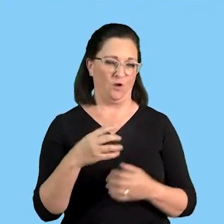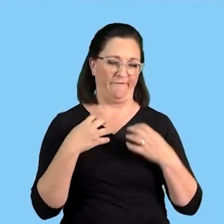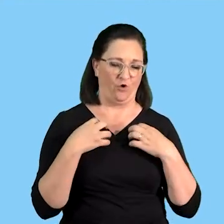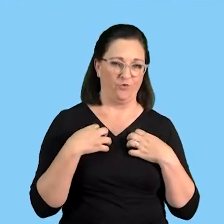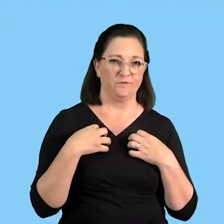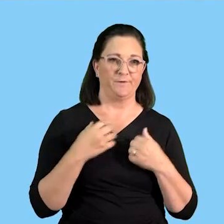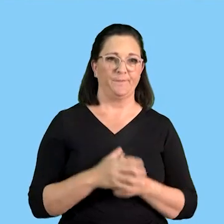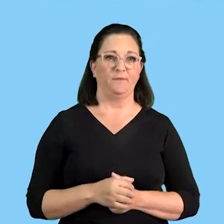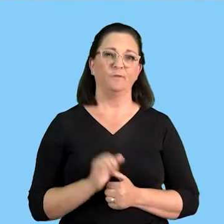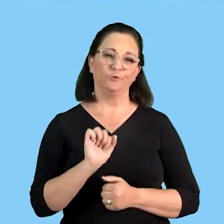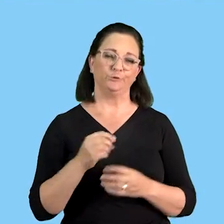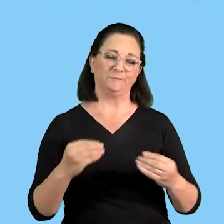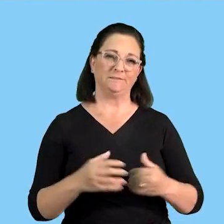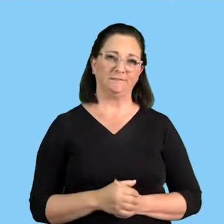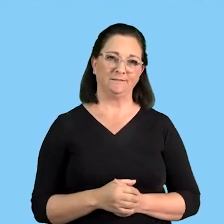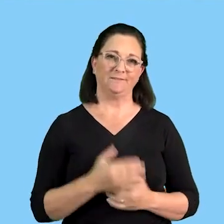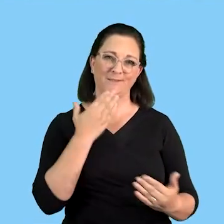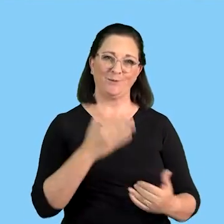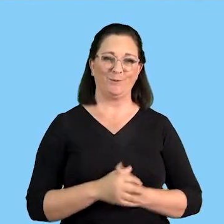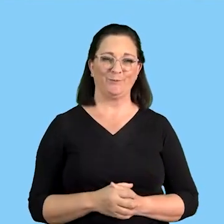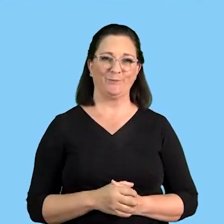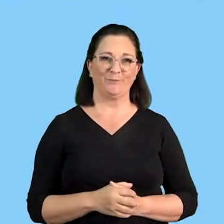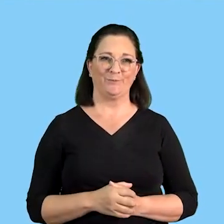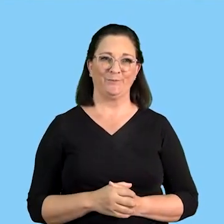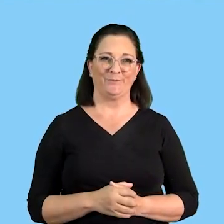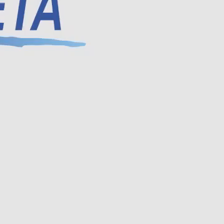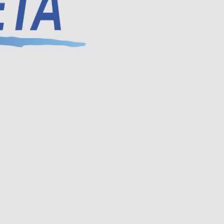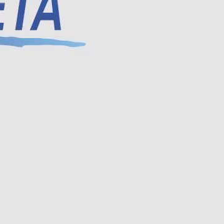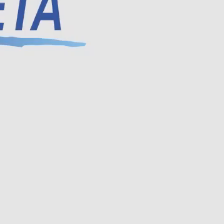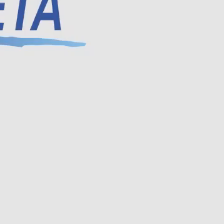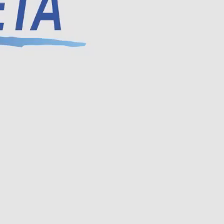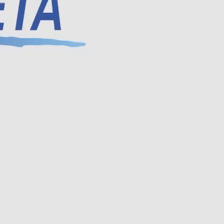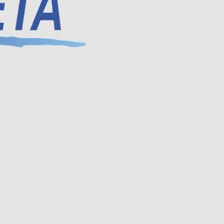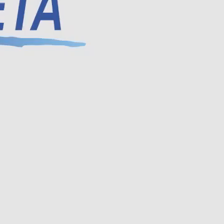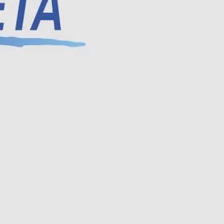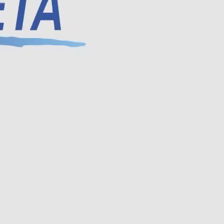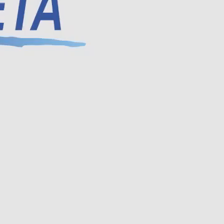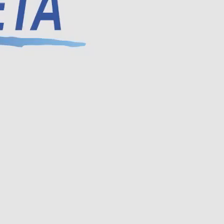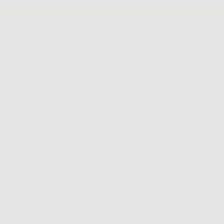form of ownership as your business. Thank you.